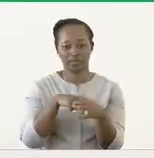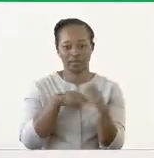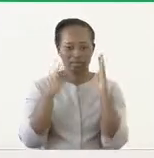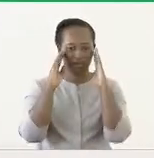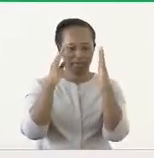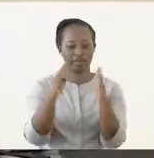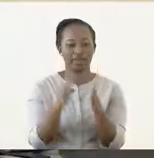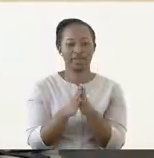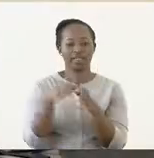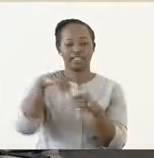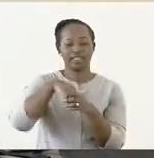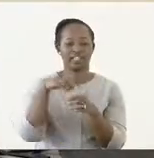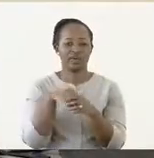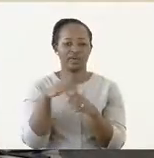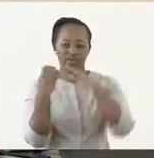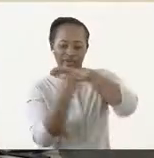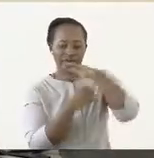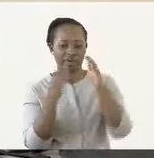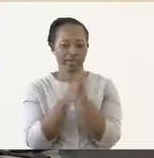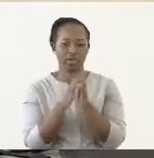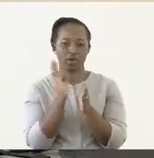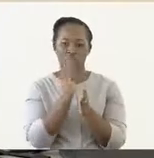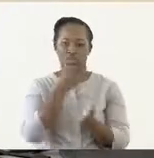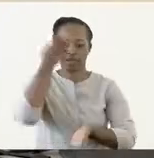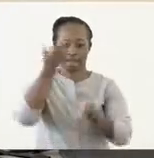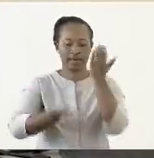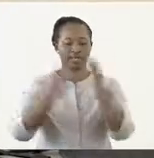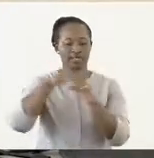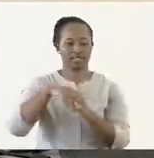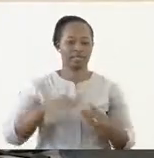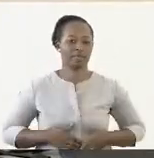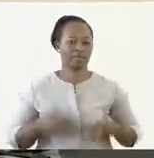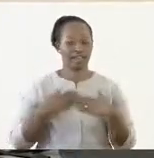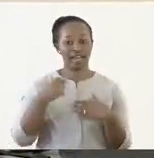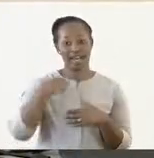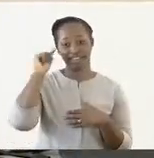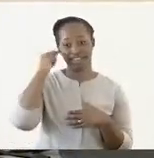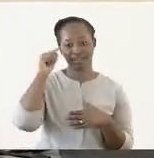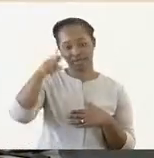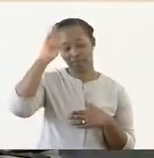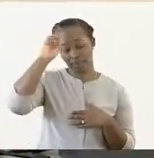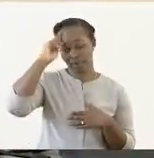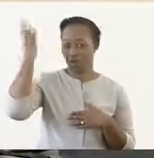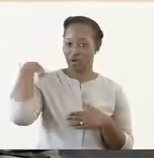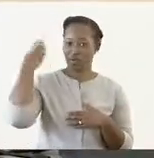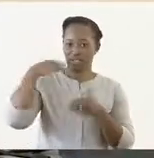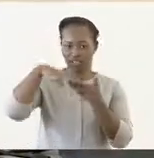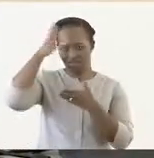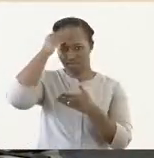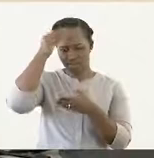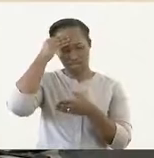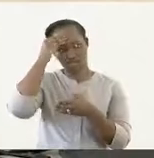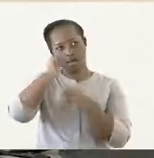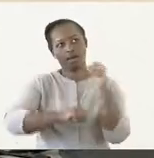water balance in the body. So I think you do remember on the last lesson, we talked